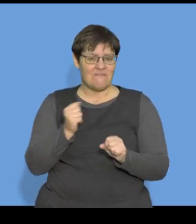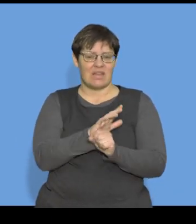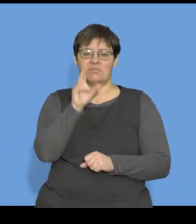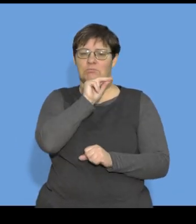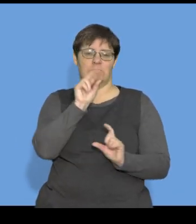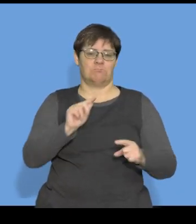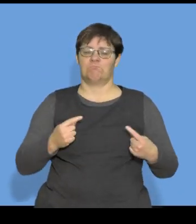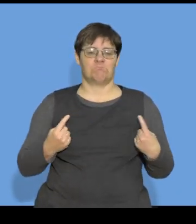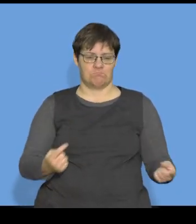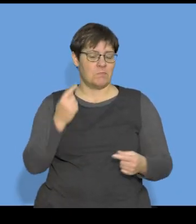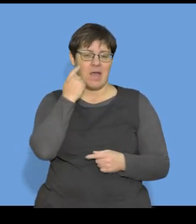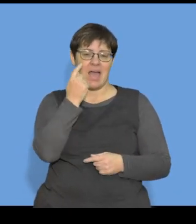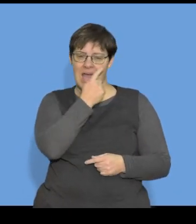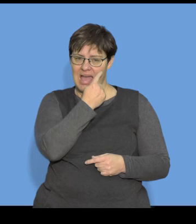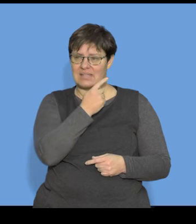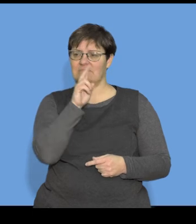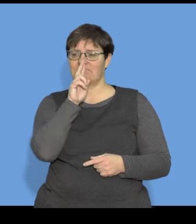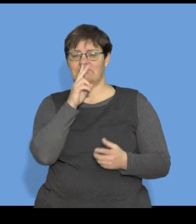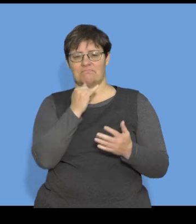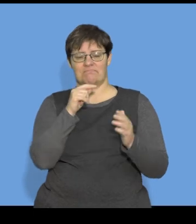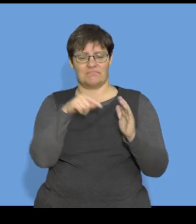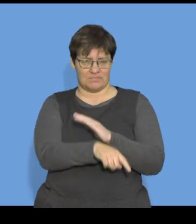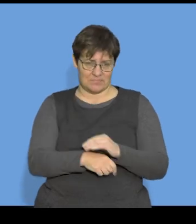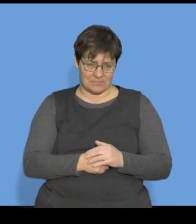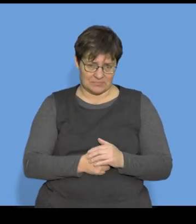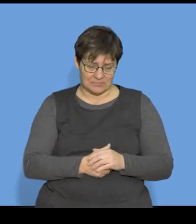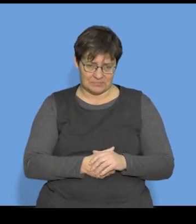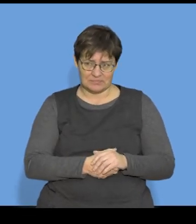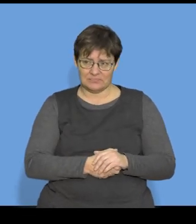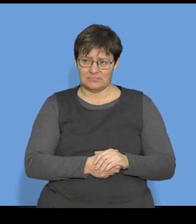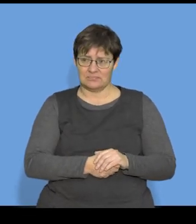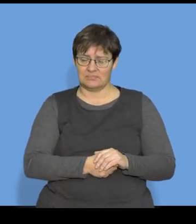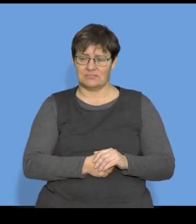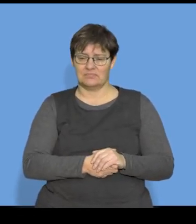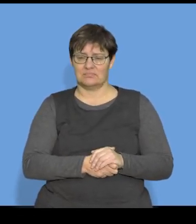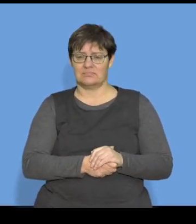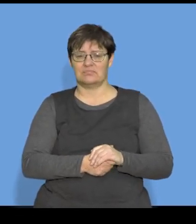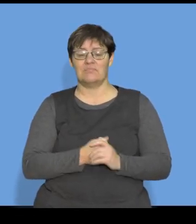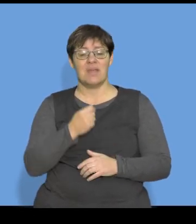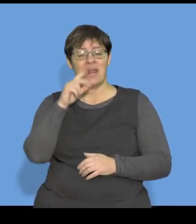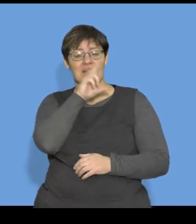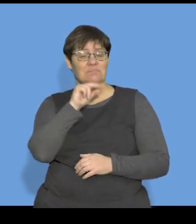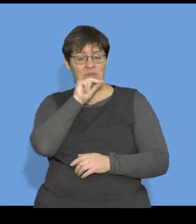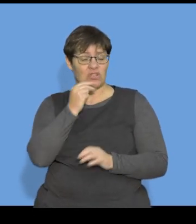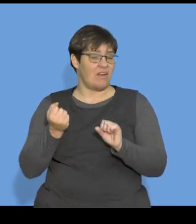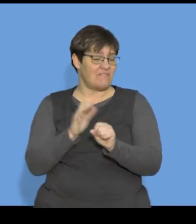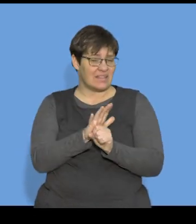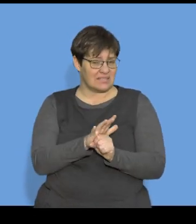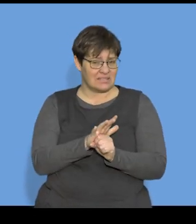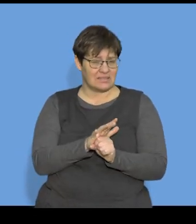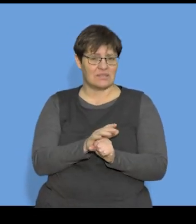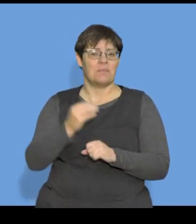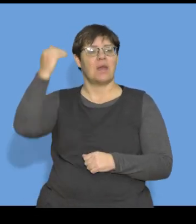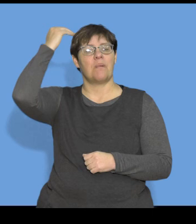it affects your eyes. And once it affects your speech,